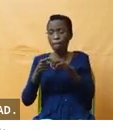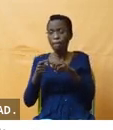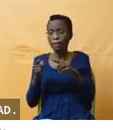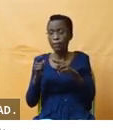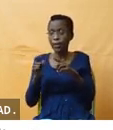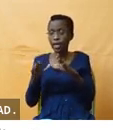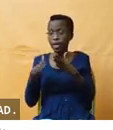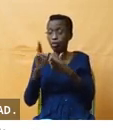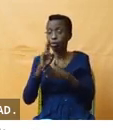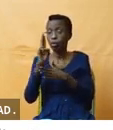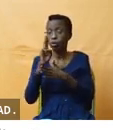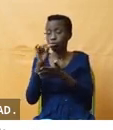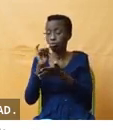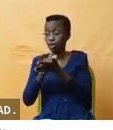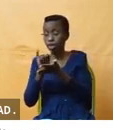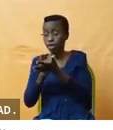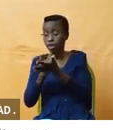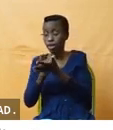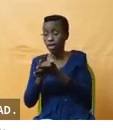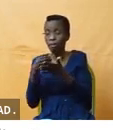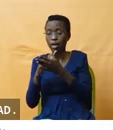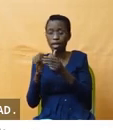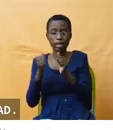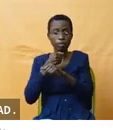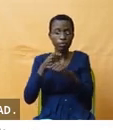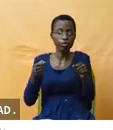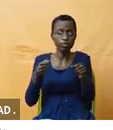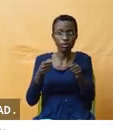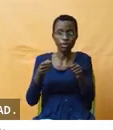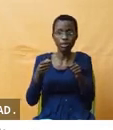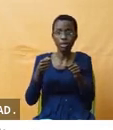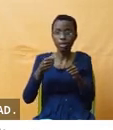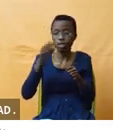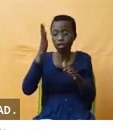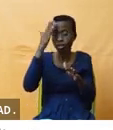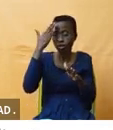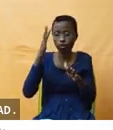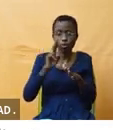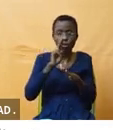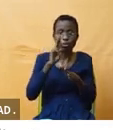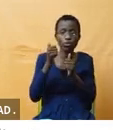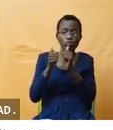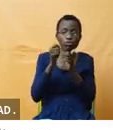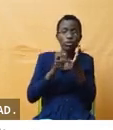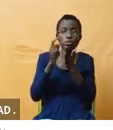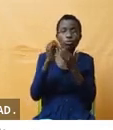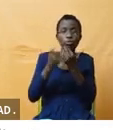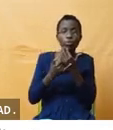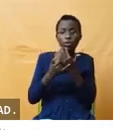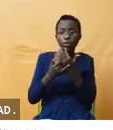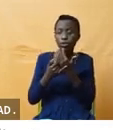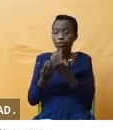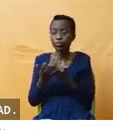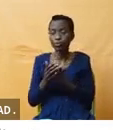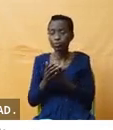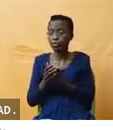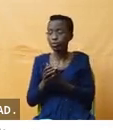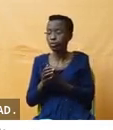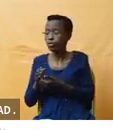Eurobond could not be traced, at least to a specific development project. You procure this huge amount of